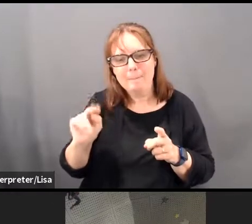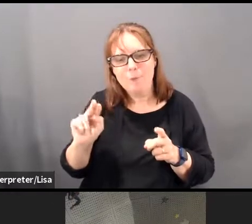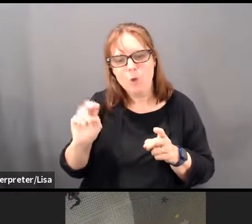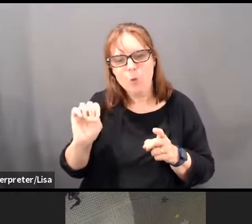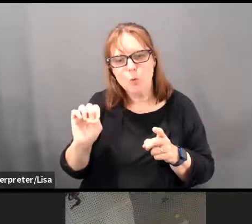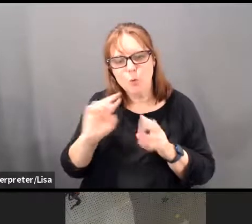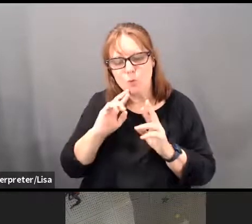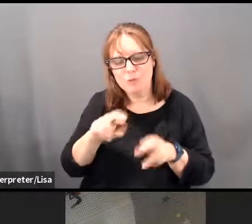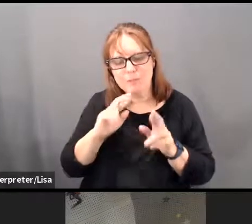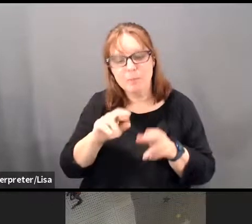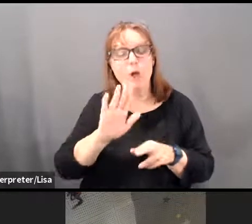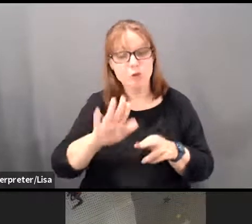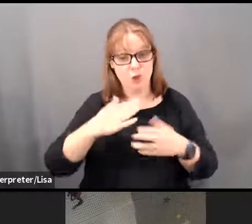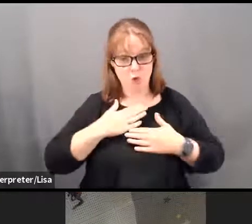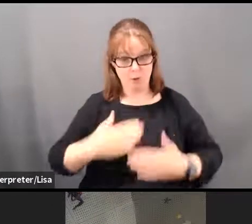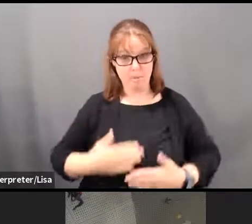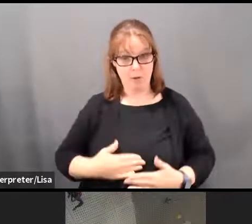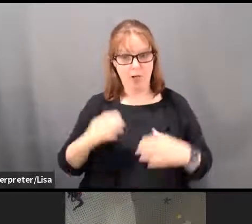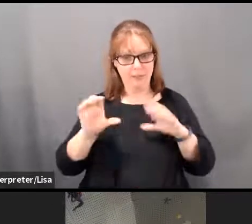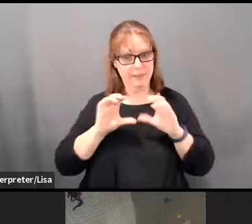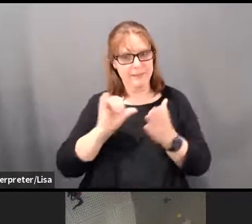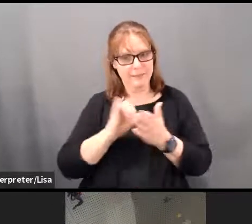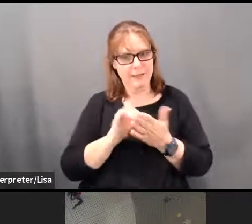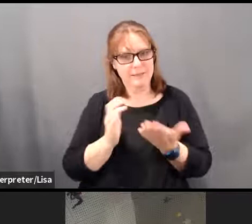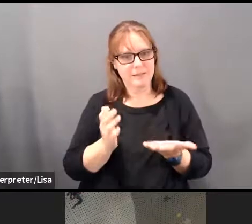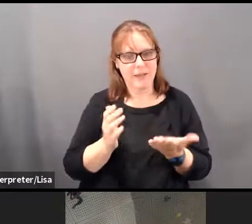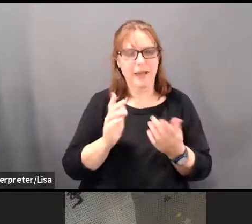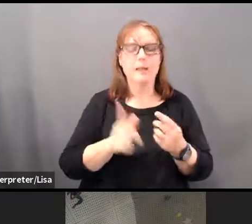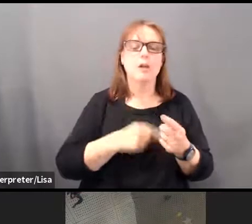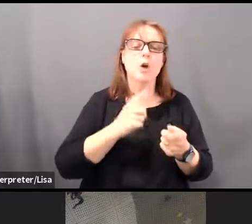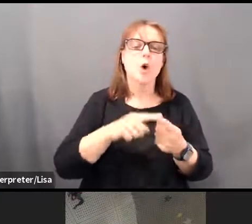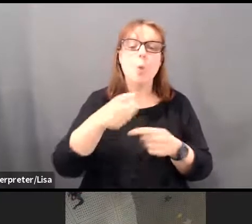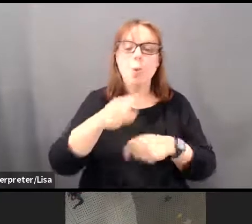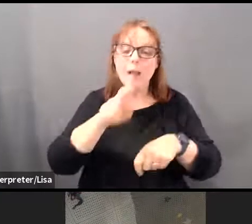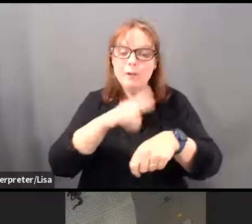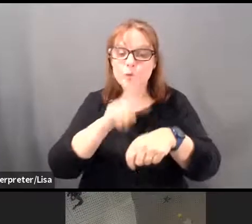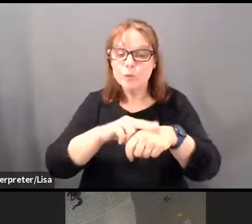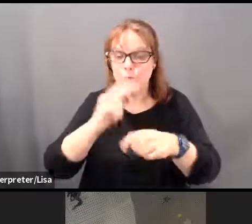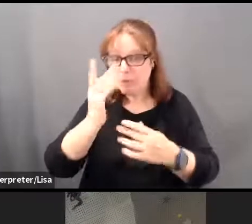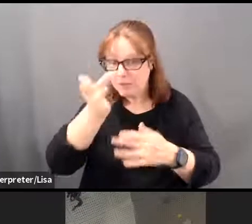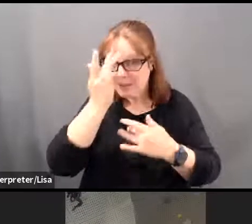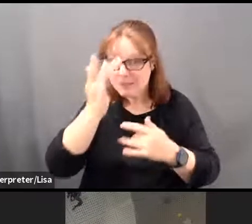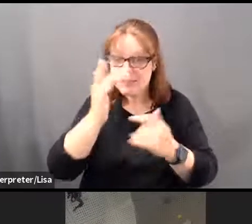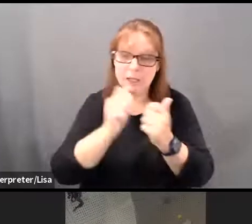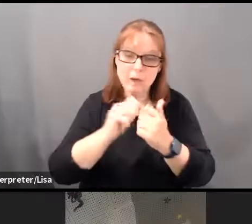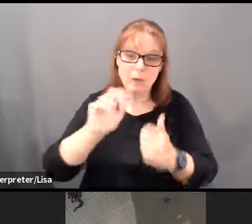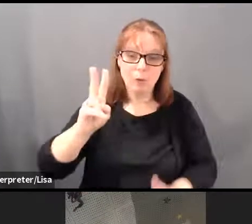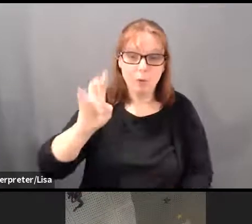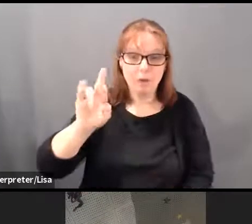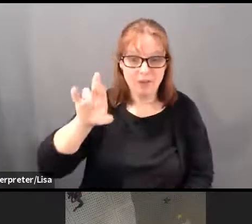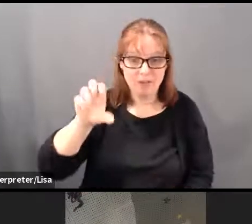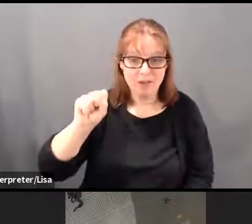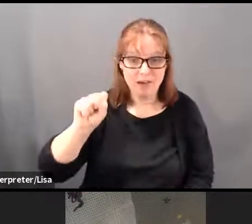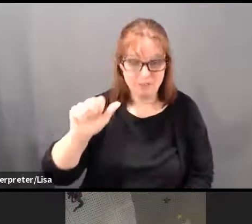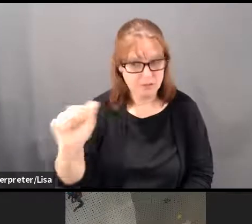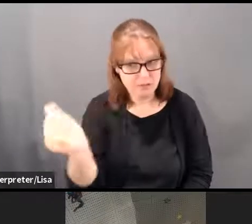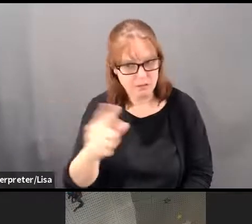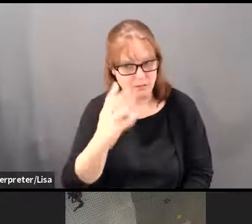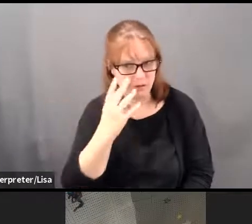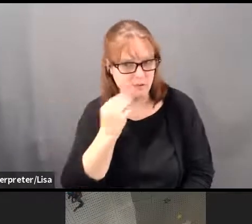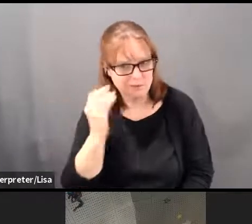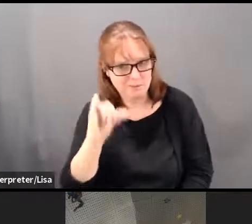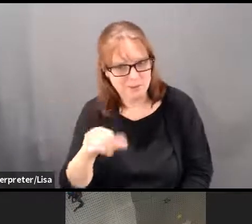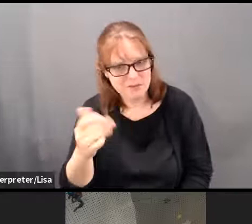this is what your immune system does. Like, for example, when you normally get sick with a virus, we've all gotten sick with viruses, right?